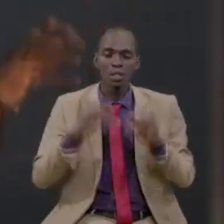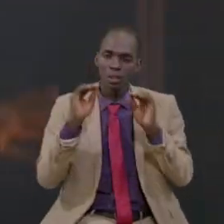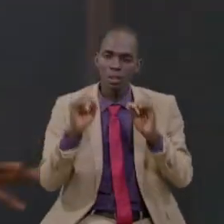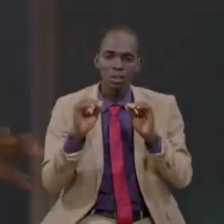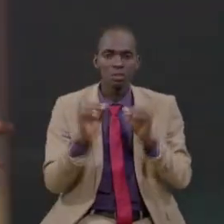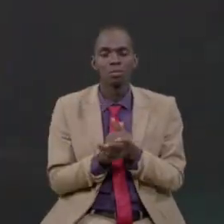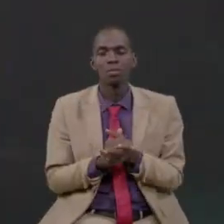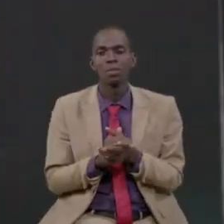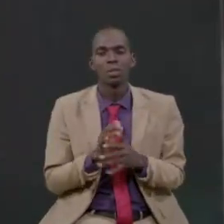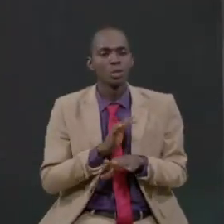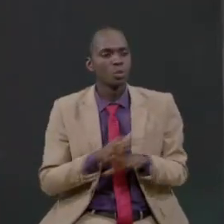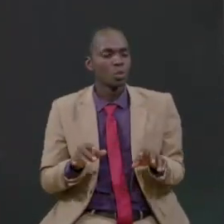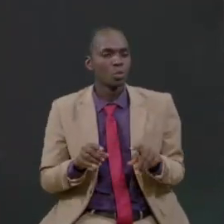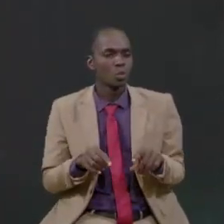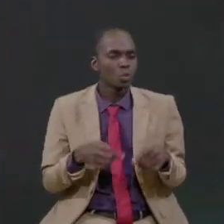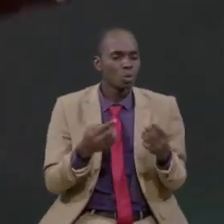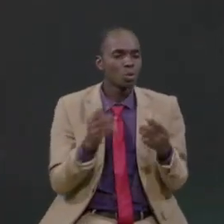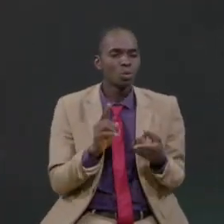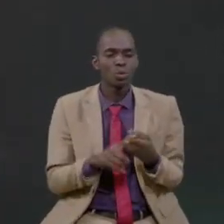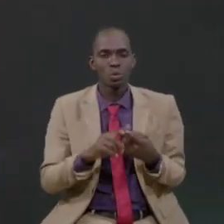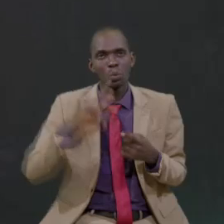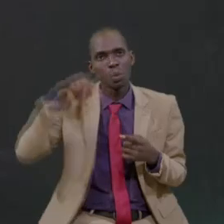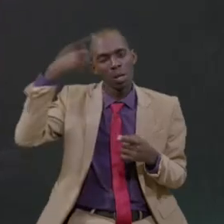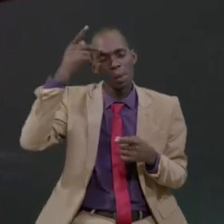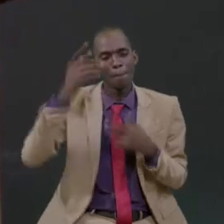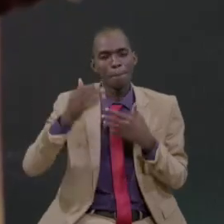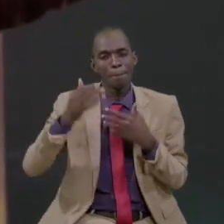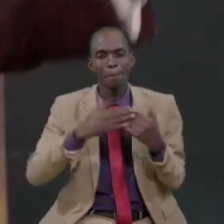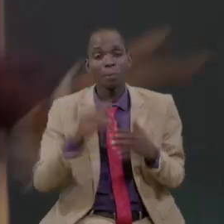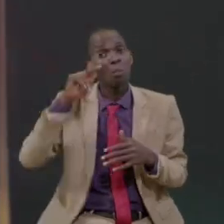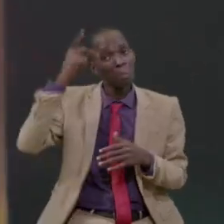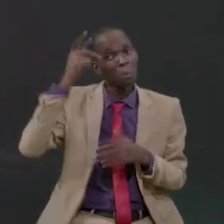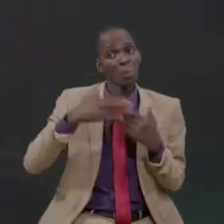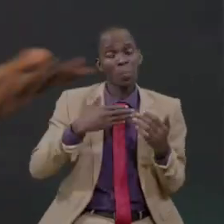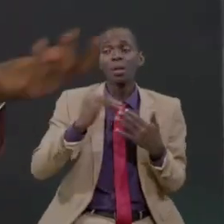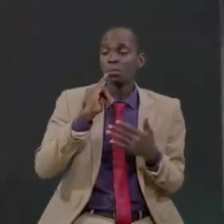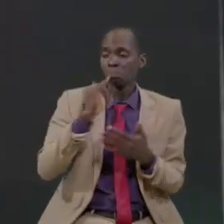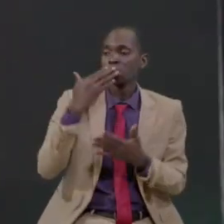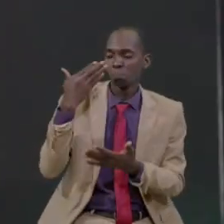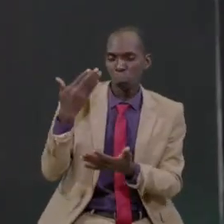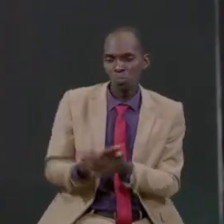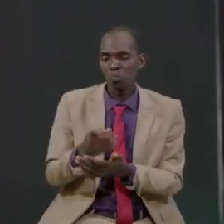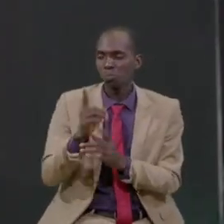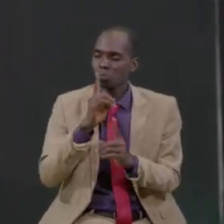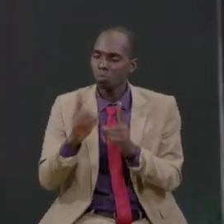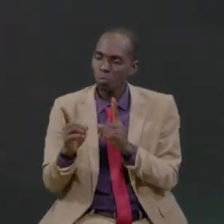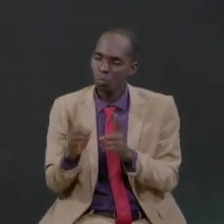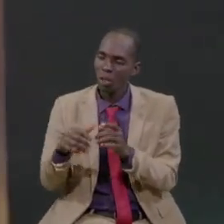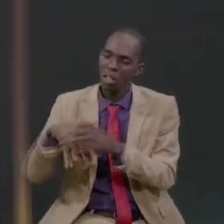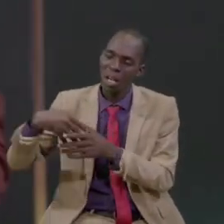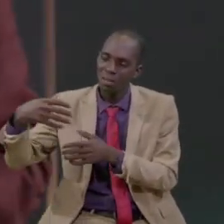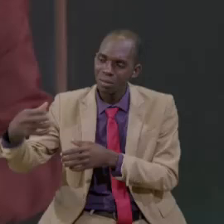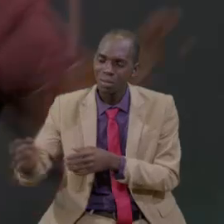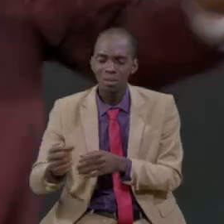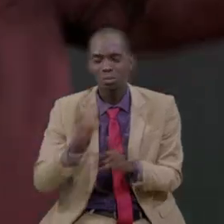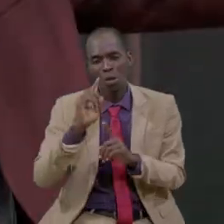current affairs. Current affairs is good when you're talking outside to your neighbors. You know the politics, you know the civics, you know what